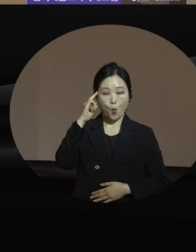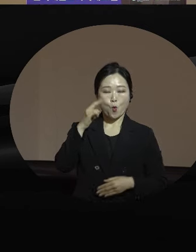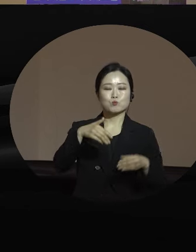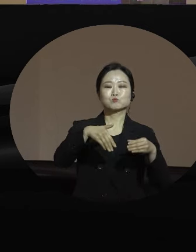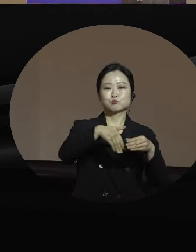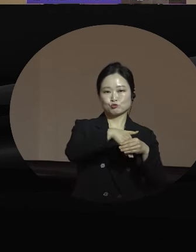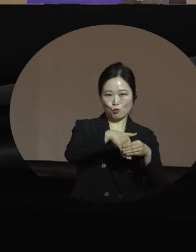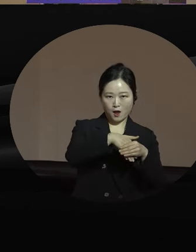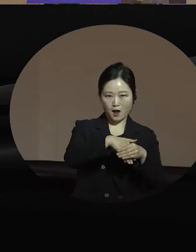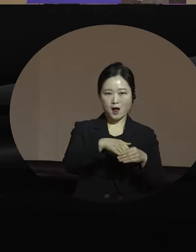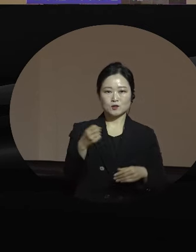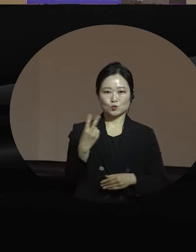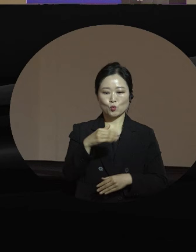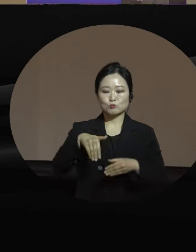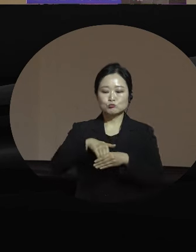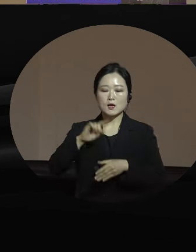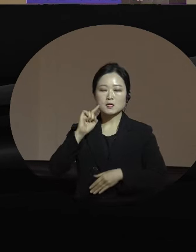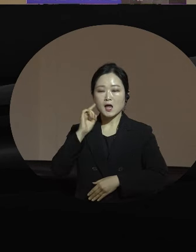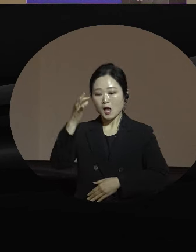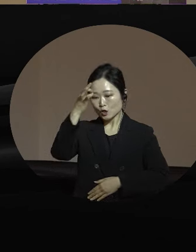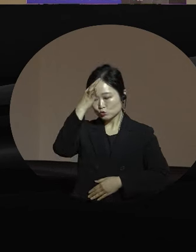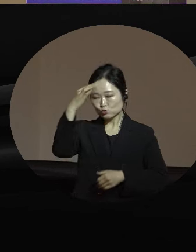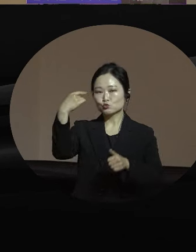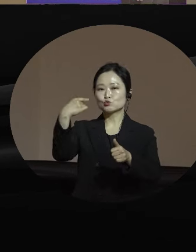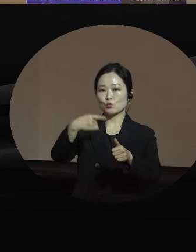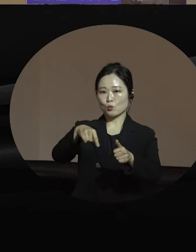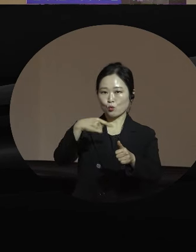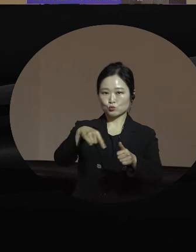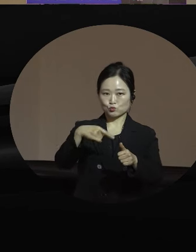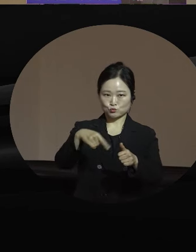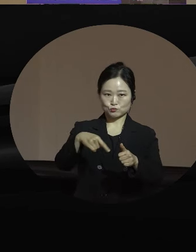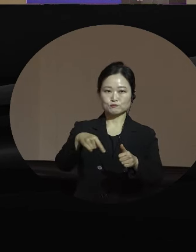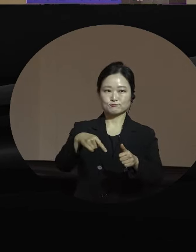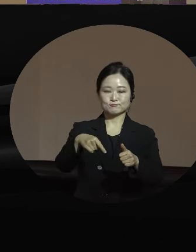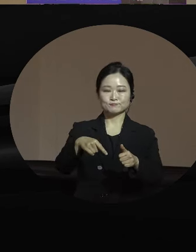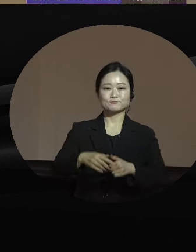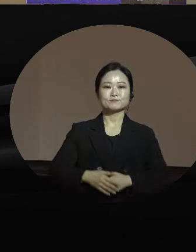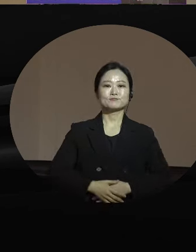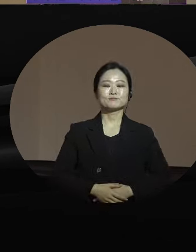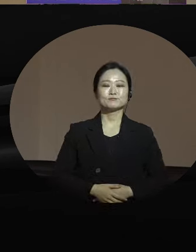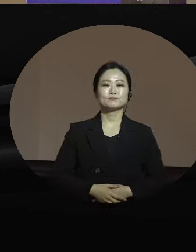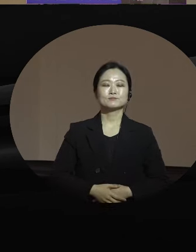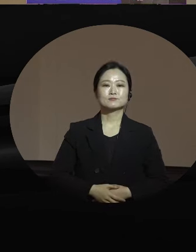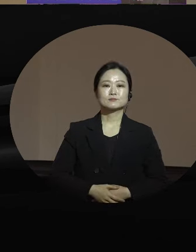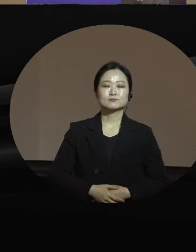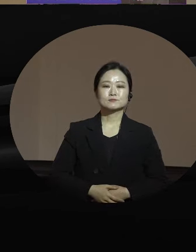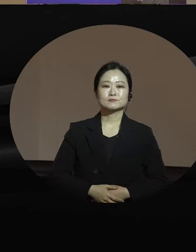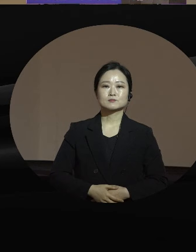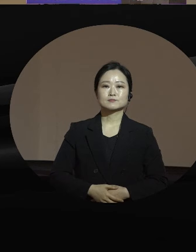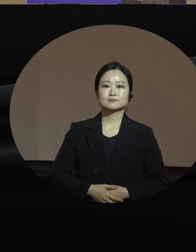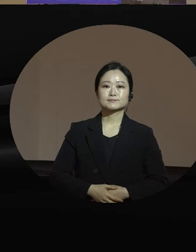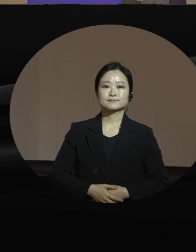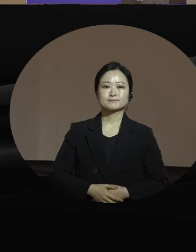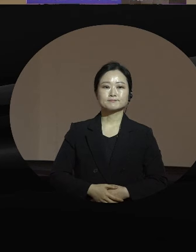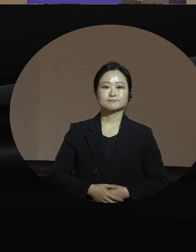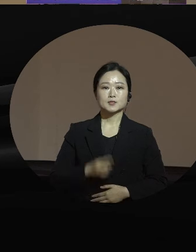Education Service, organizing this wonderful forum, which is given us to share